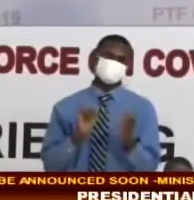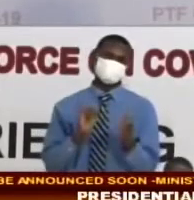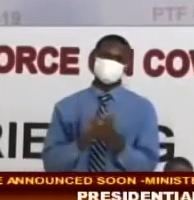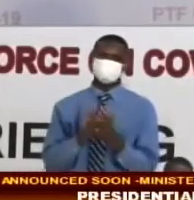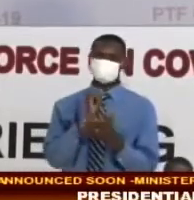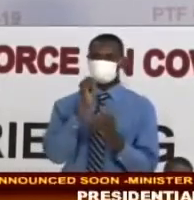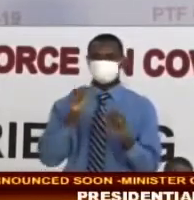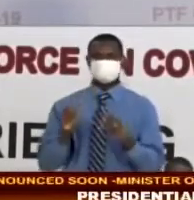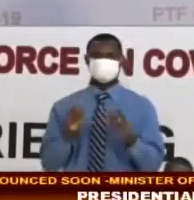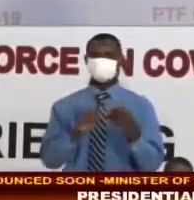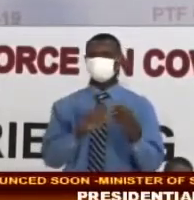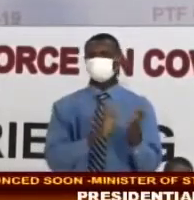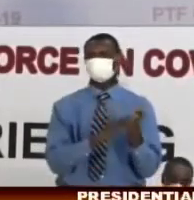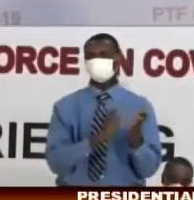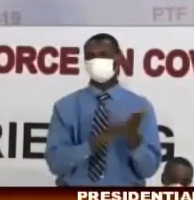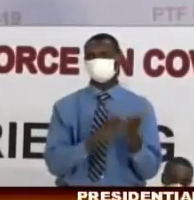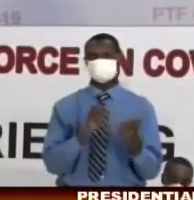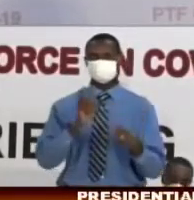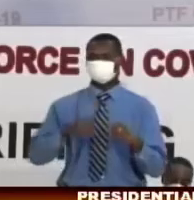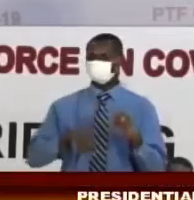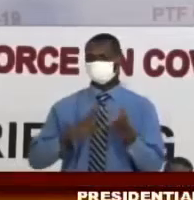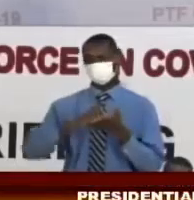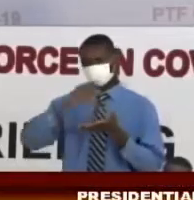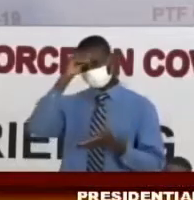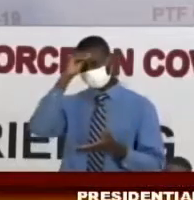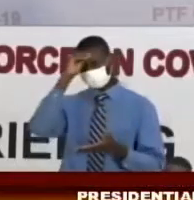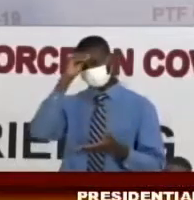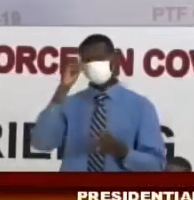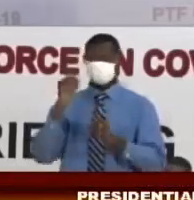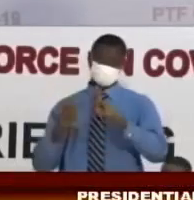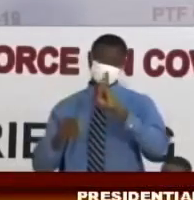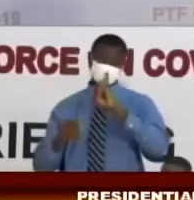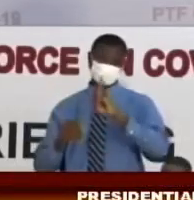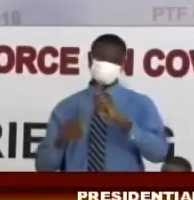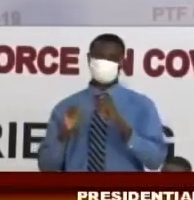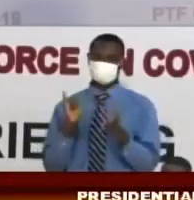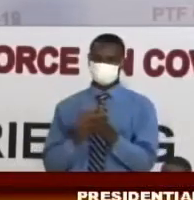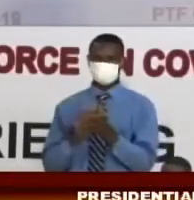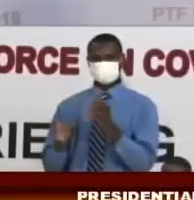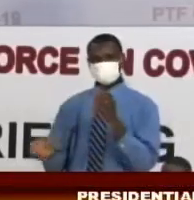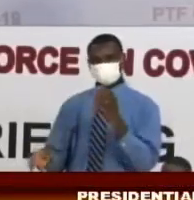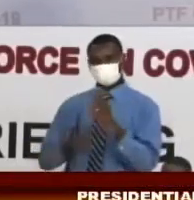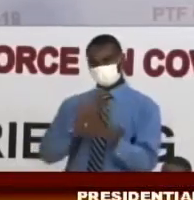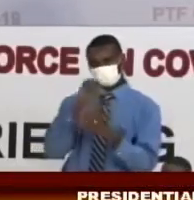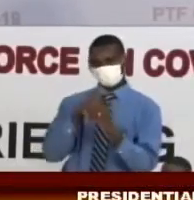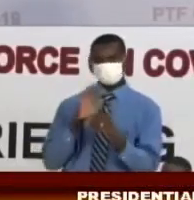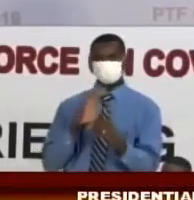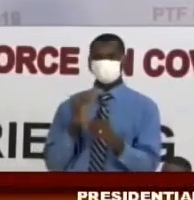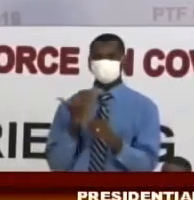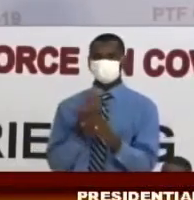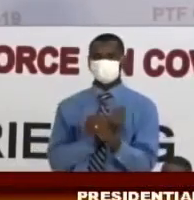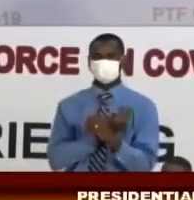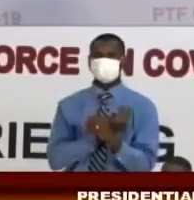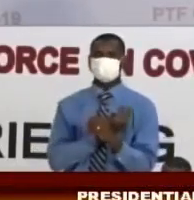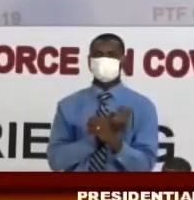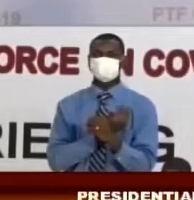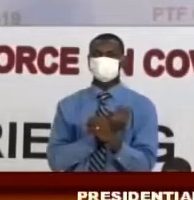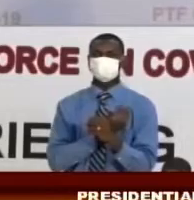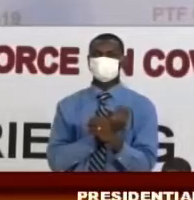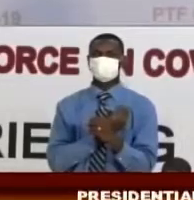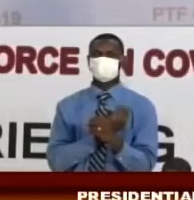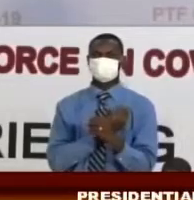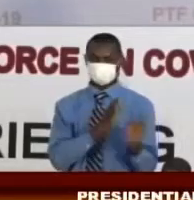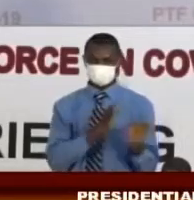Of course, we know it is. In fact, this is part of our approach to solving the OS syndrome, the